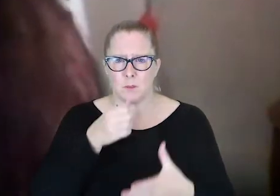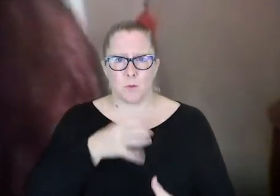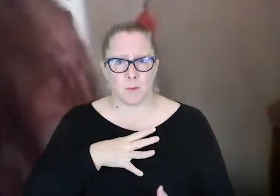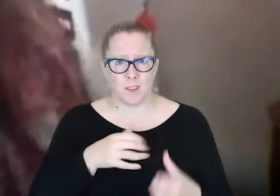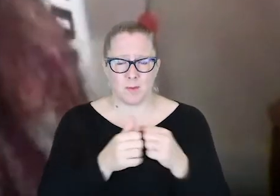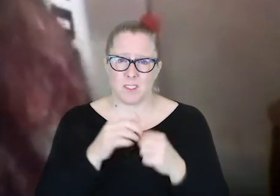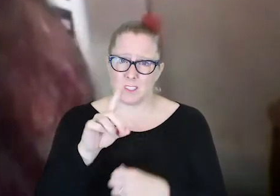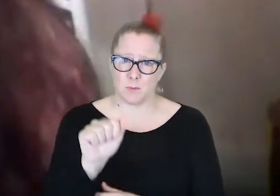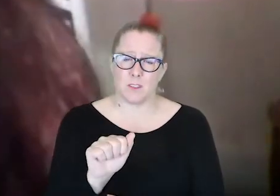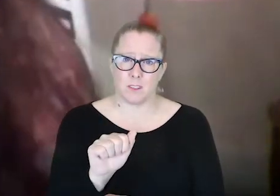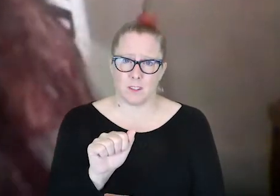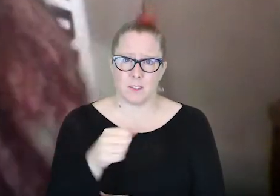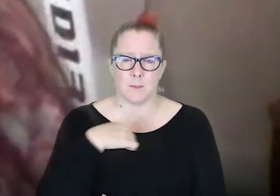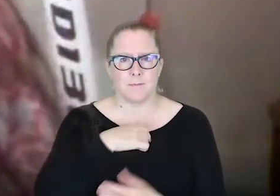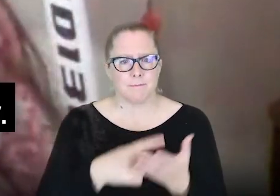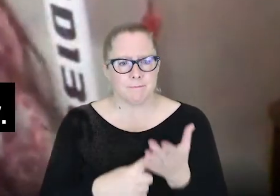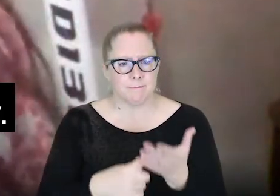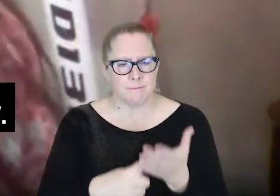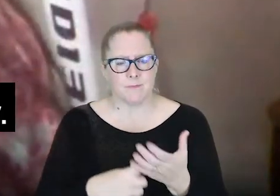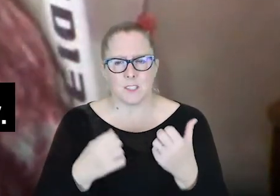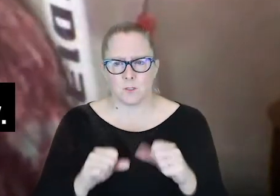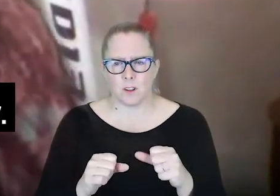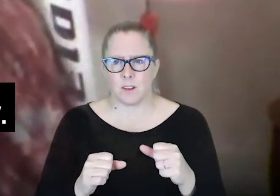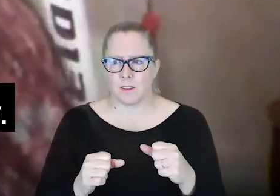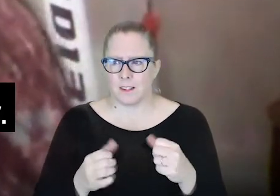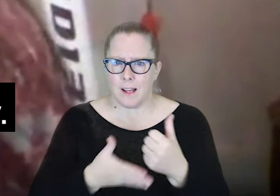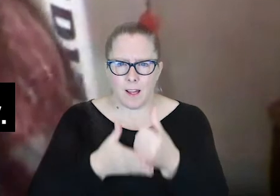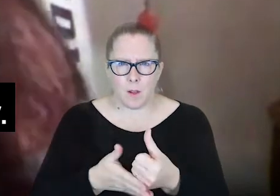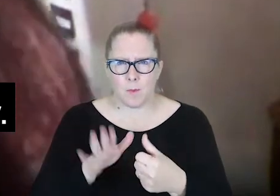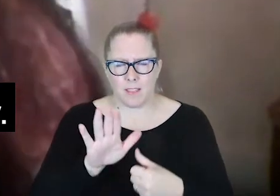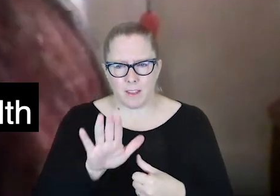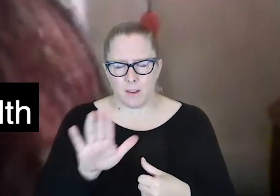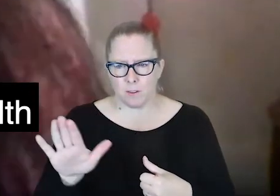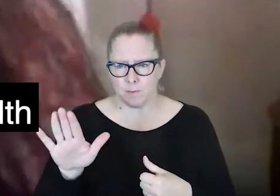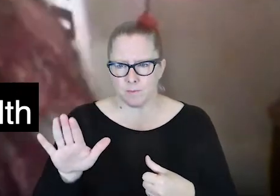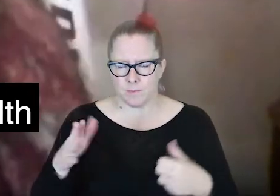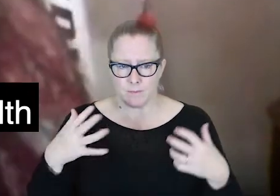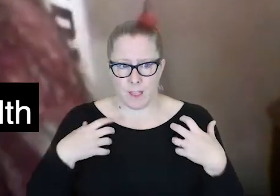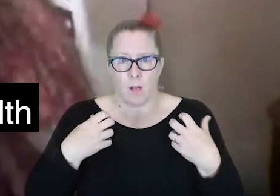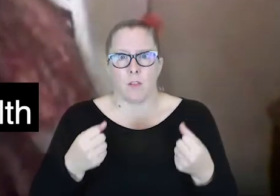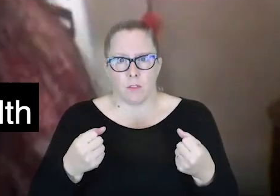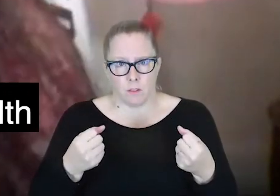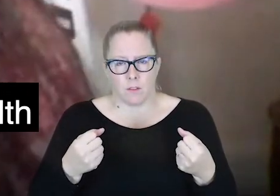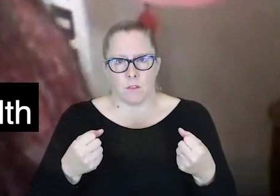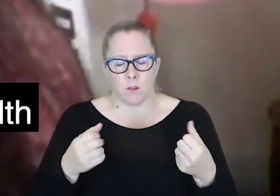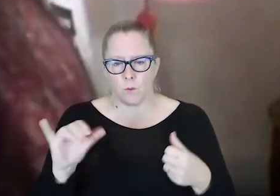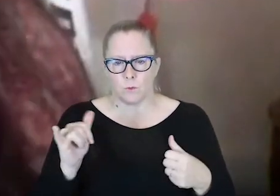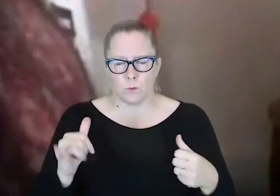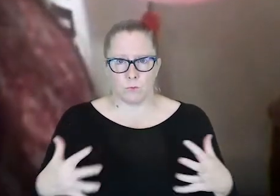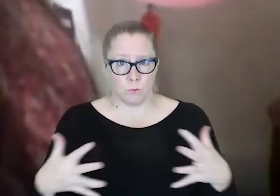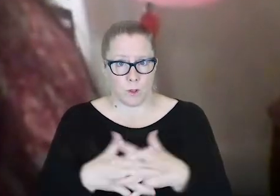or triply discrimination against women and girls with disability. And when we talk about their sexual health